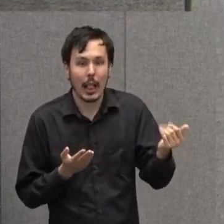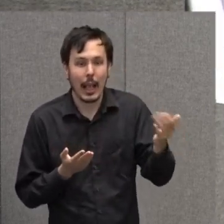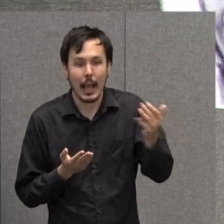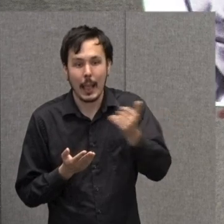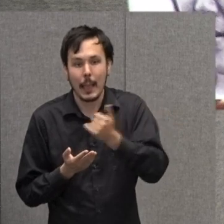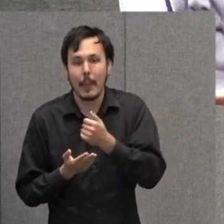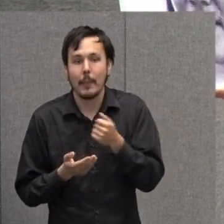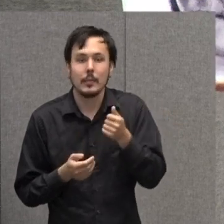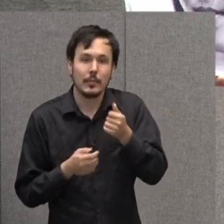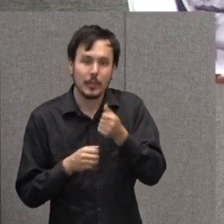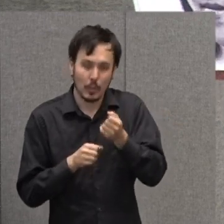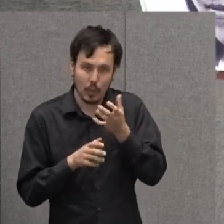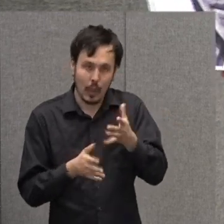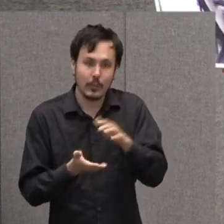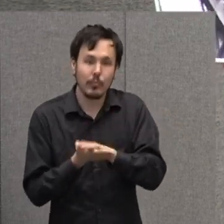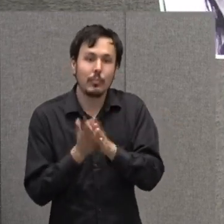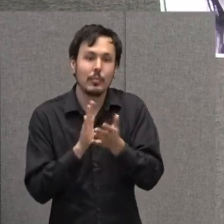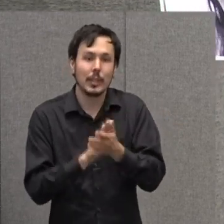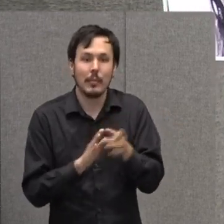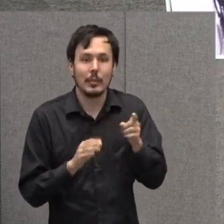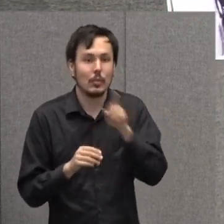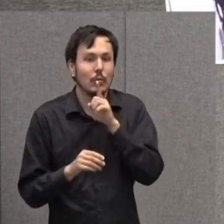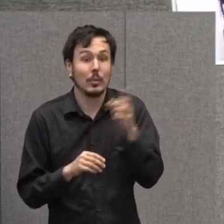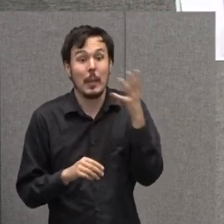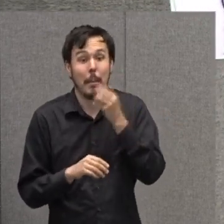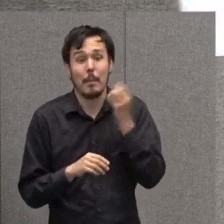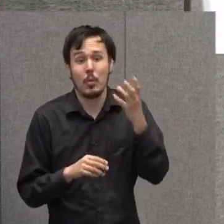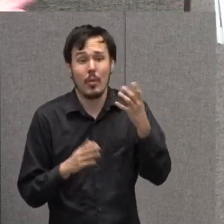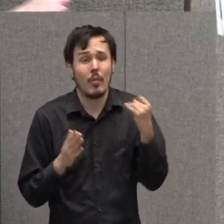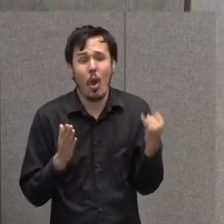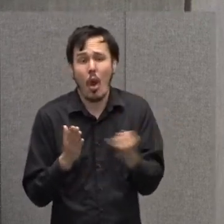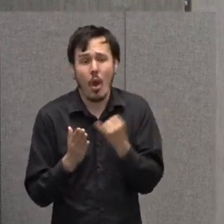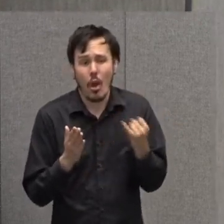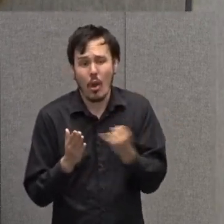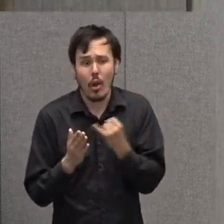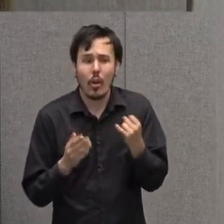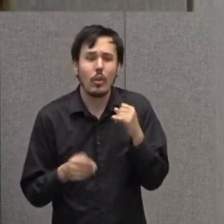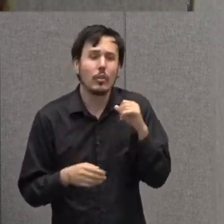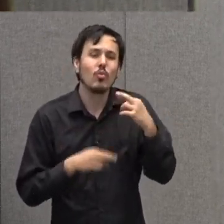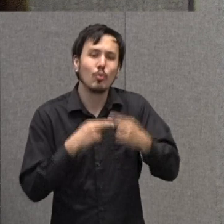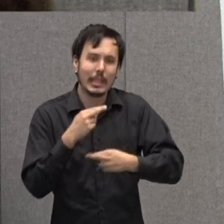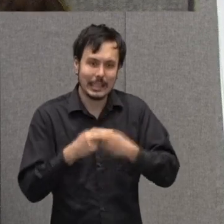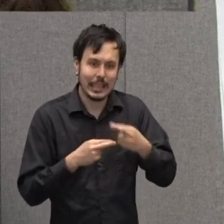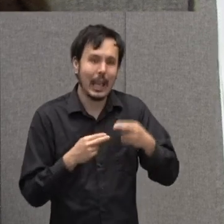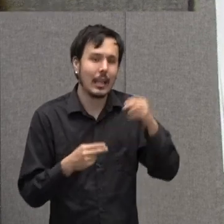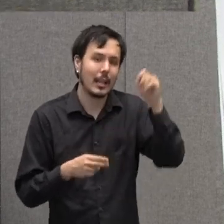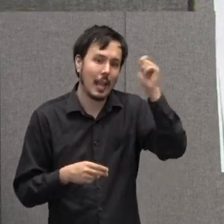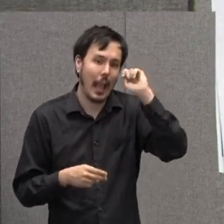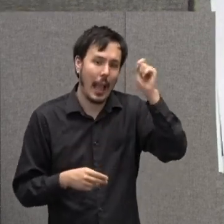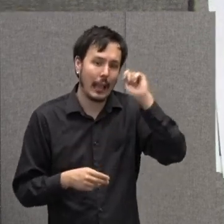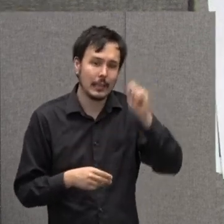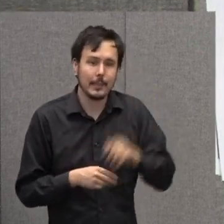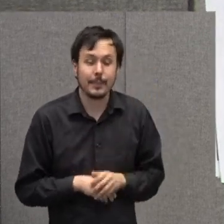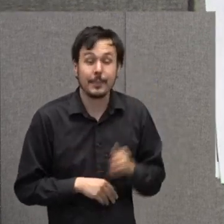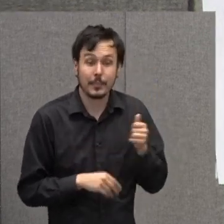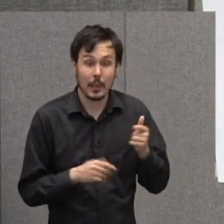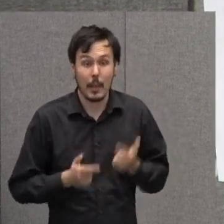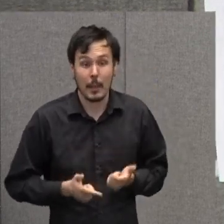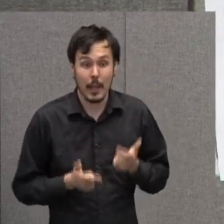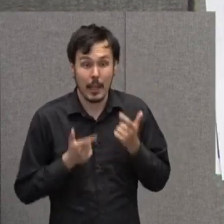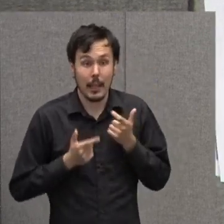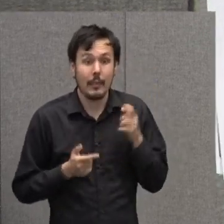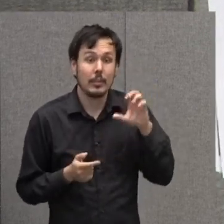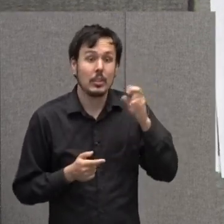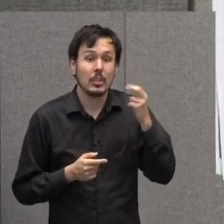would turn them into these beautiful works of art, these recycled hats. He lived in a Chevy